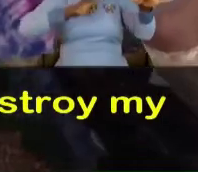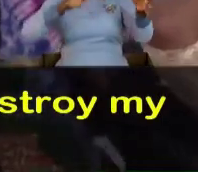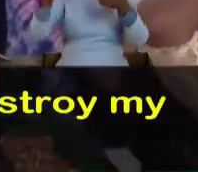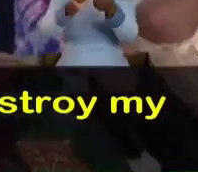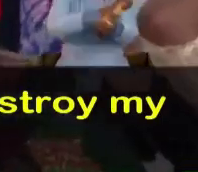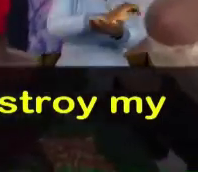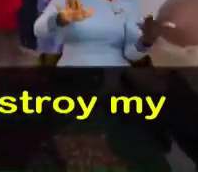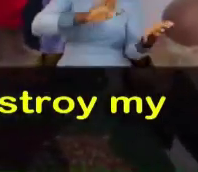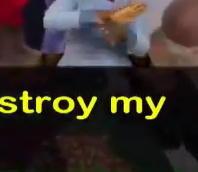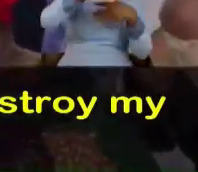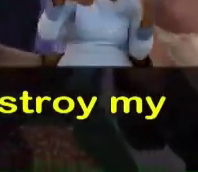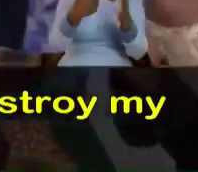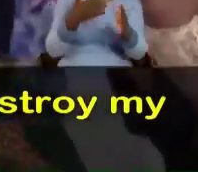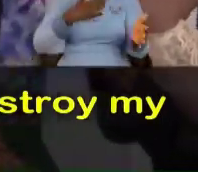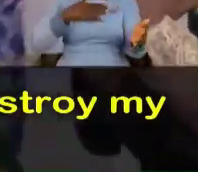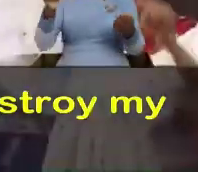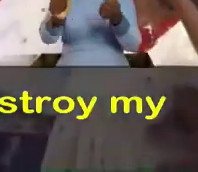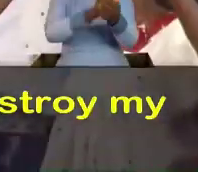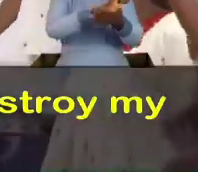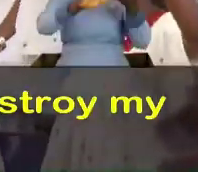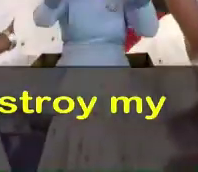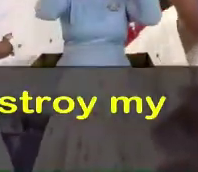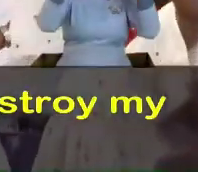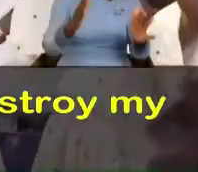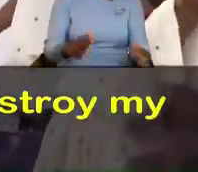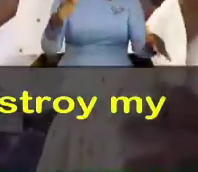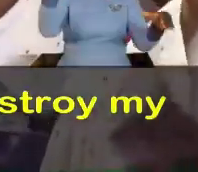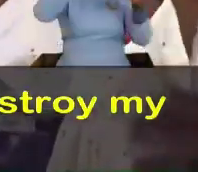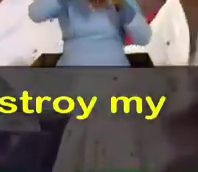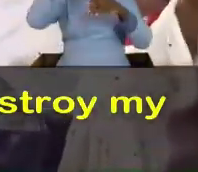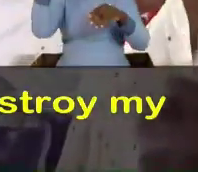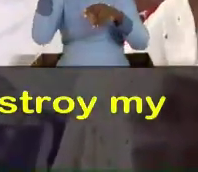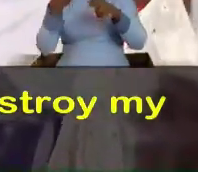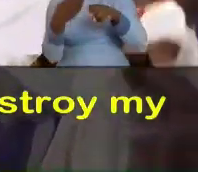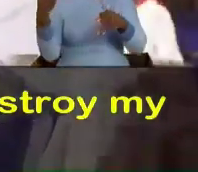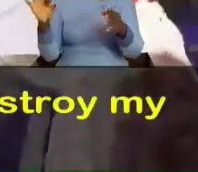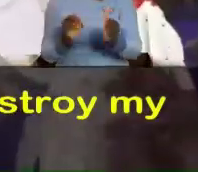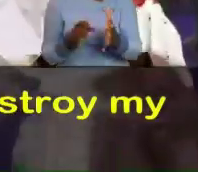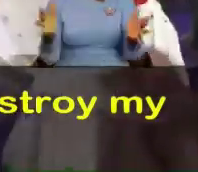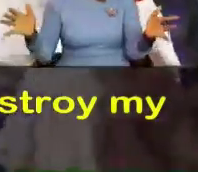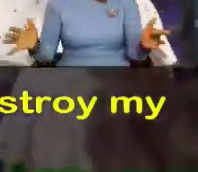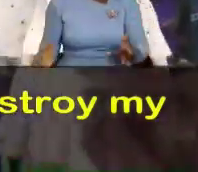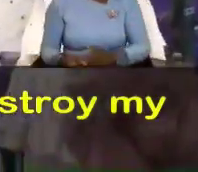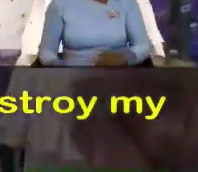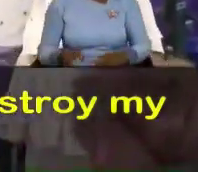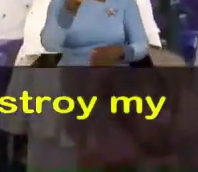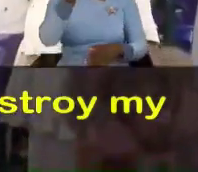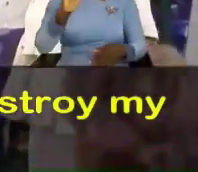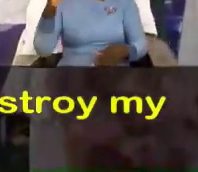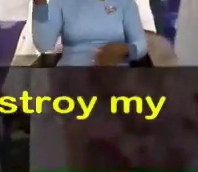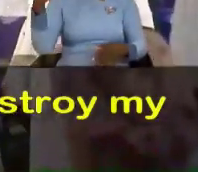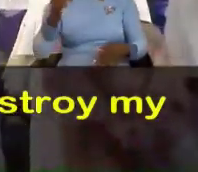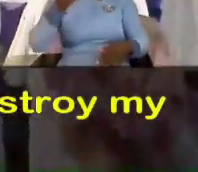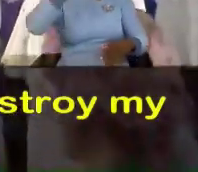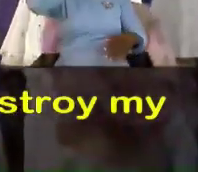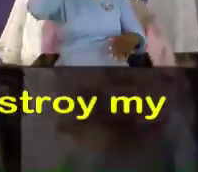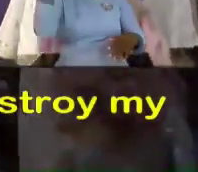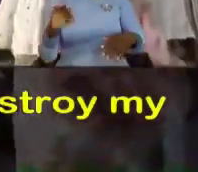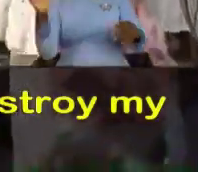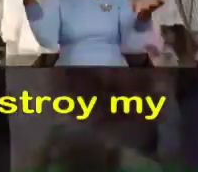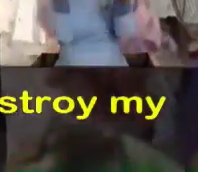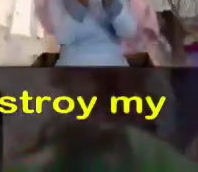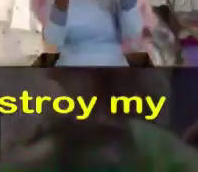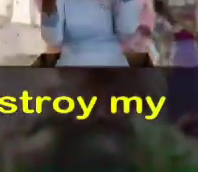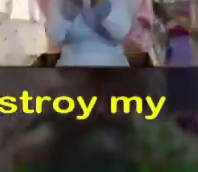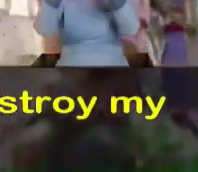Sisters, I want you to shout this louder than that. Brothers, can I hear you roaring